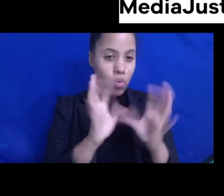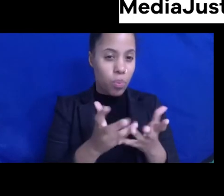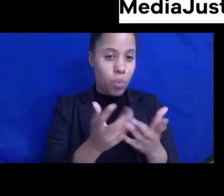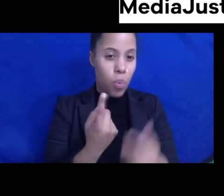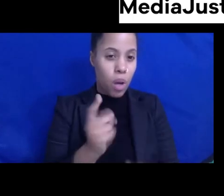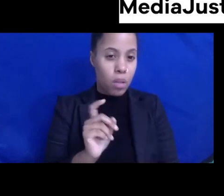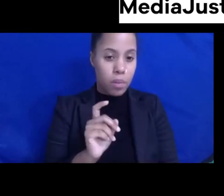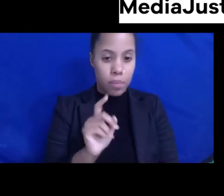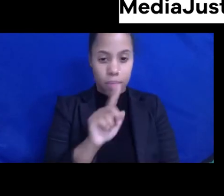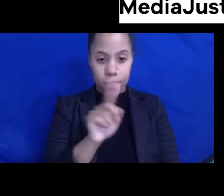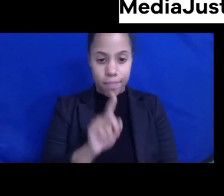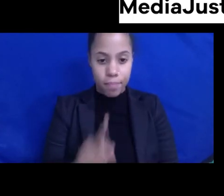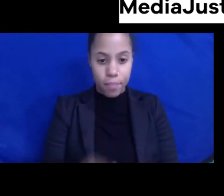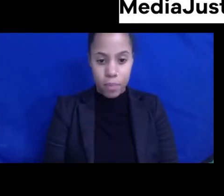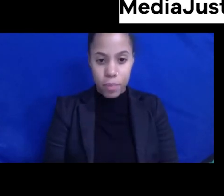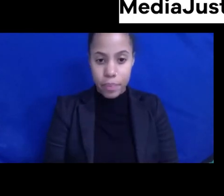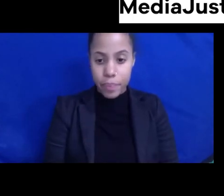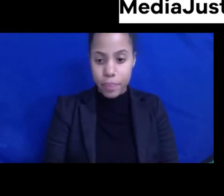The Lantern Moths.